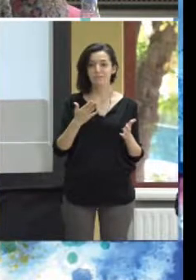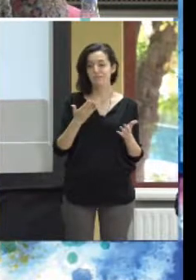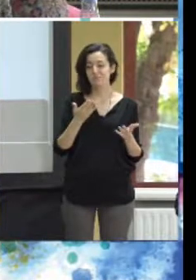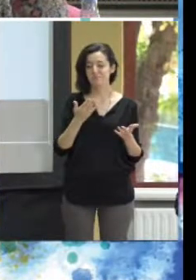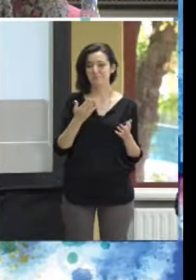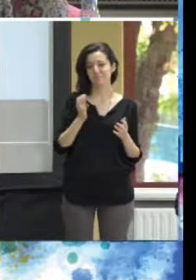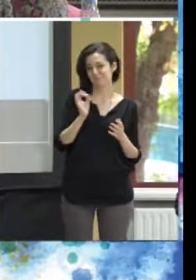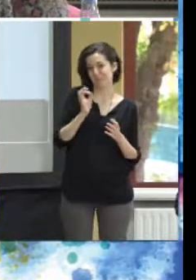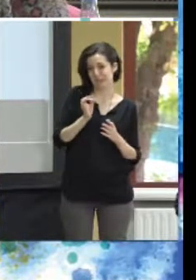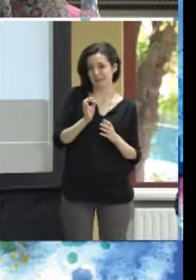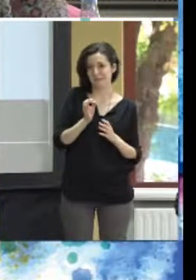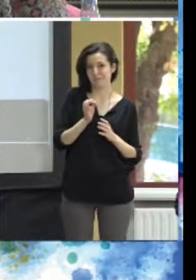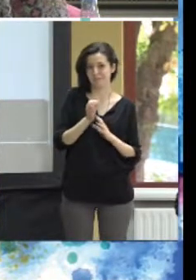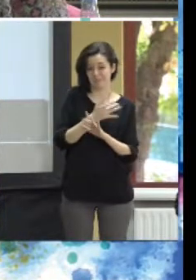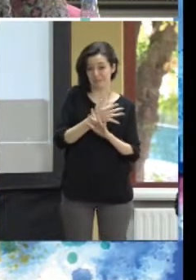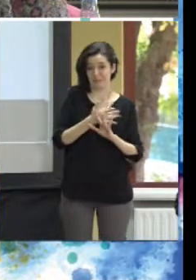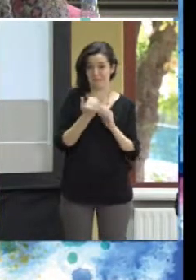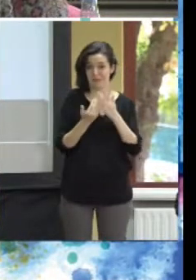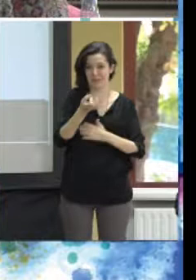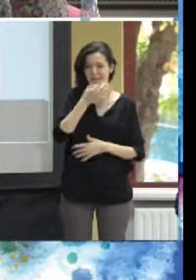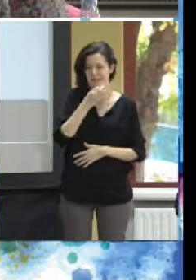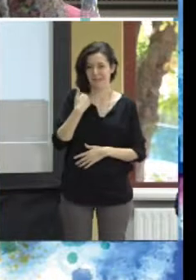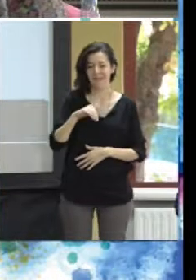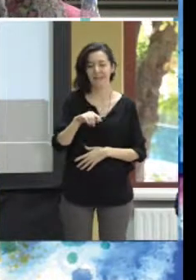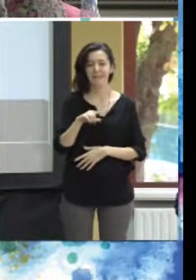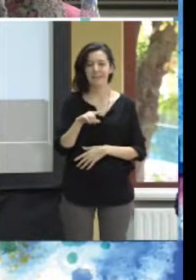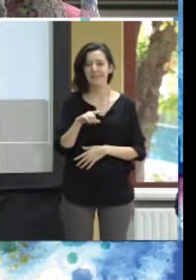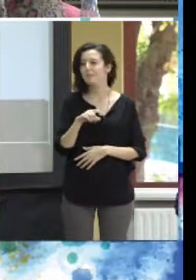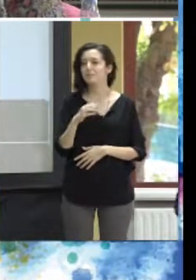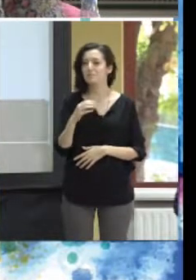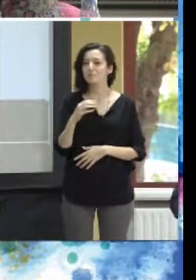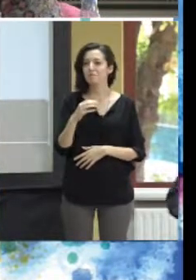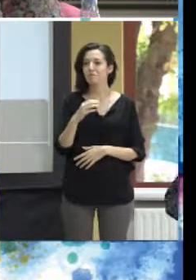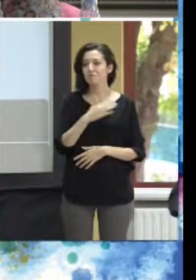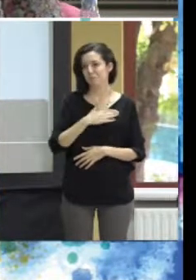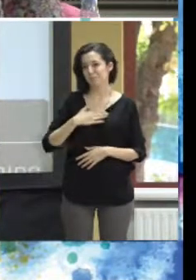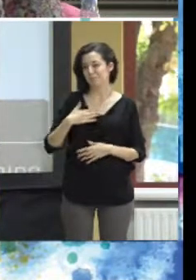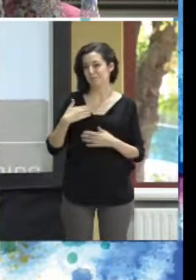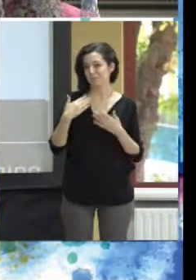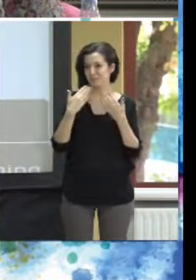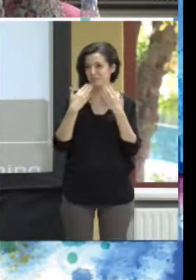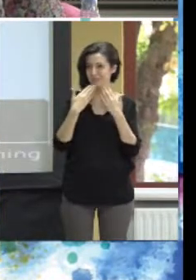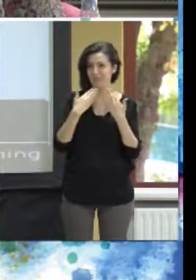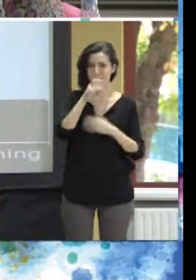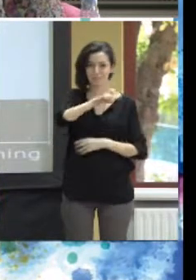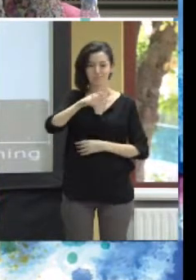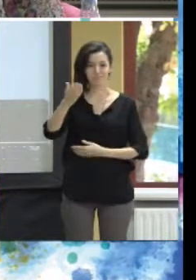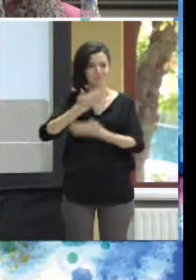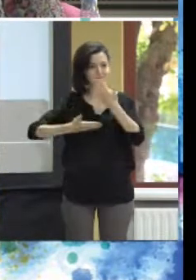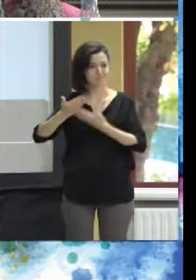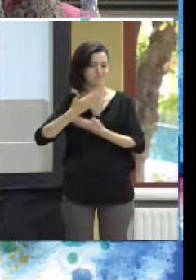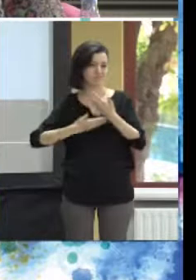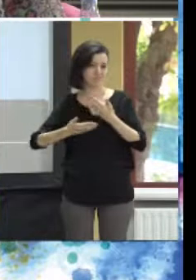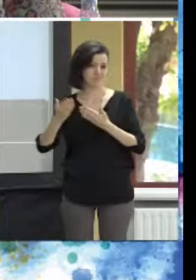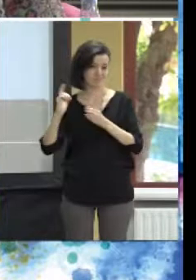Though I've been explaining it during the presentation, I'd like to first of all thank all the collaborators that